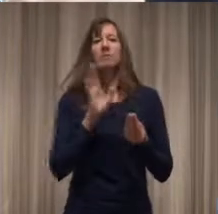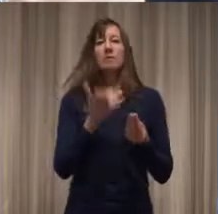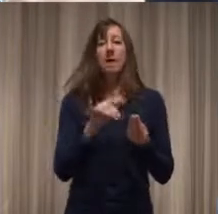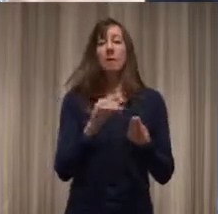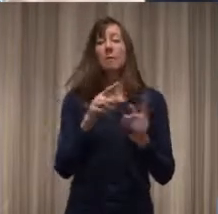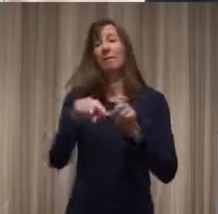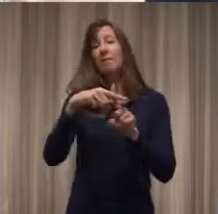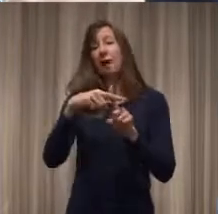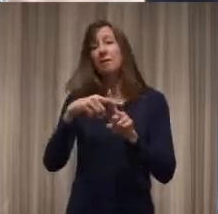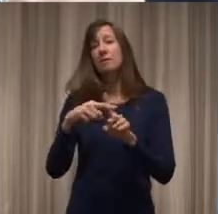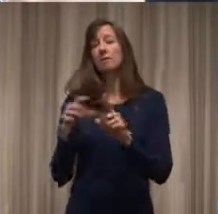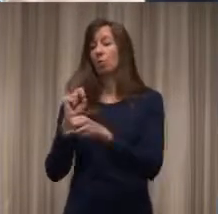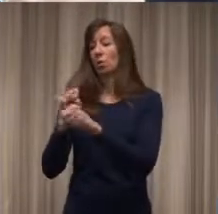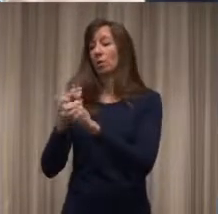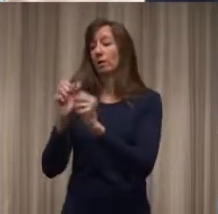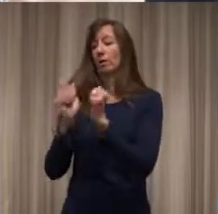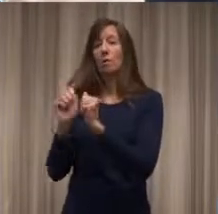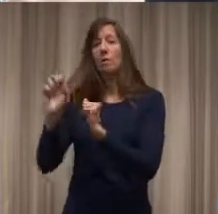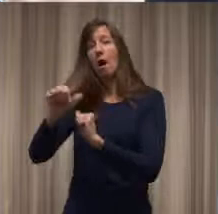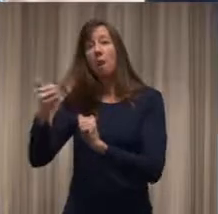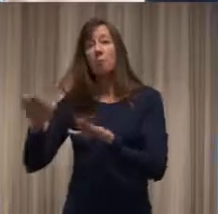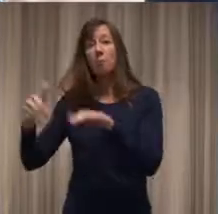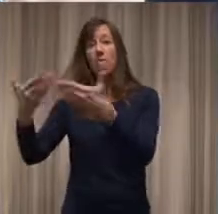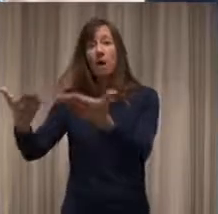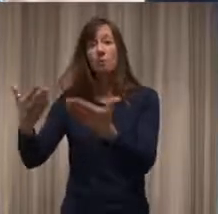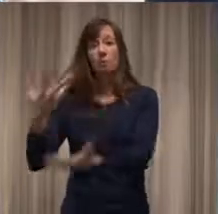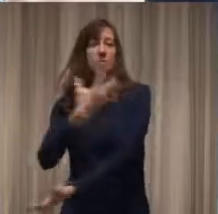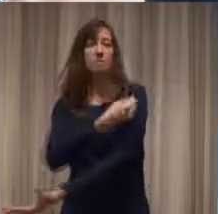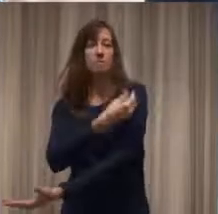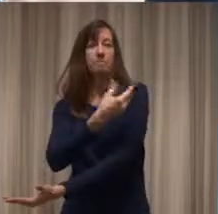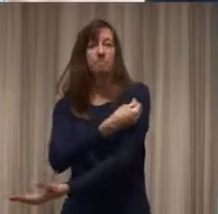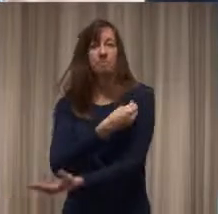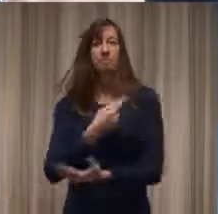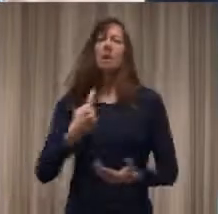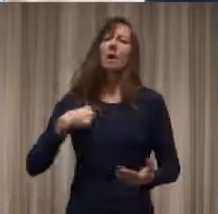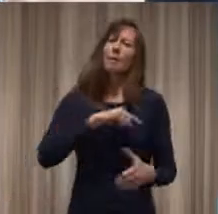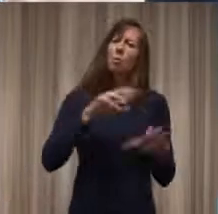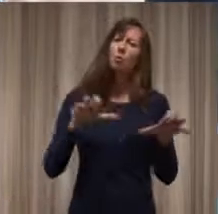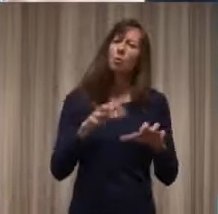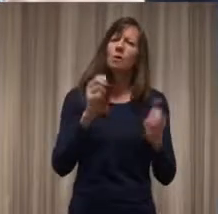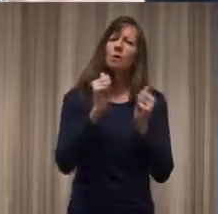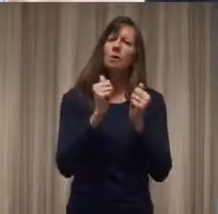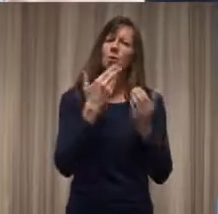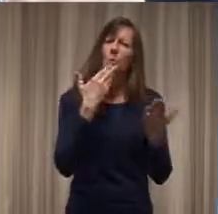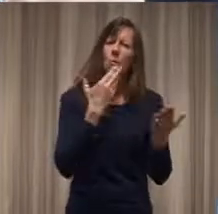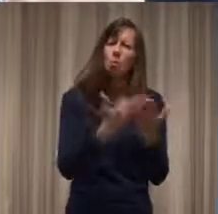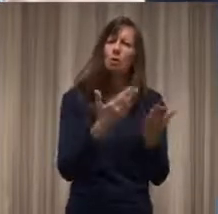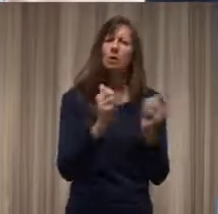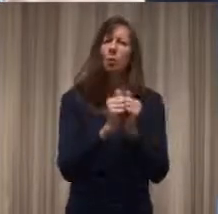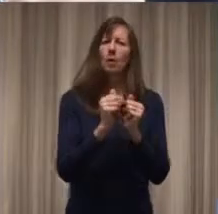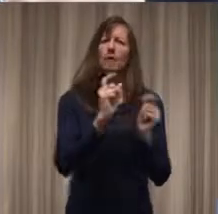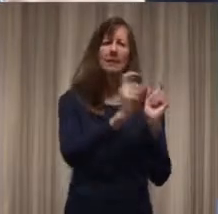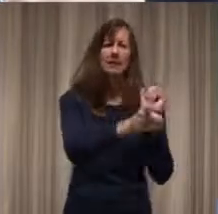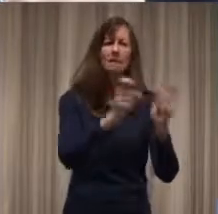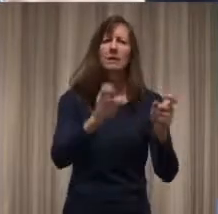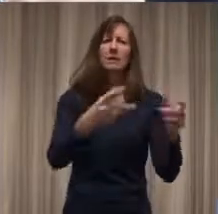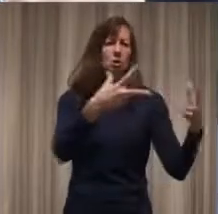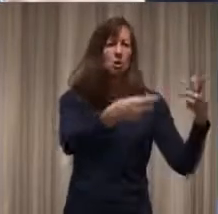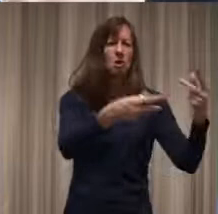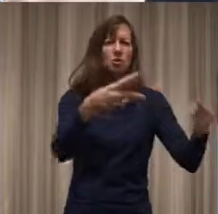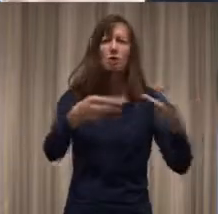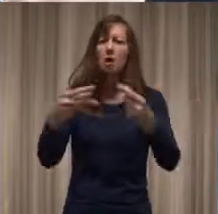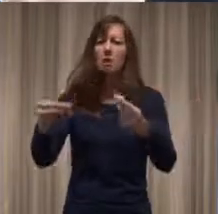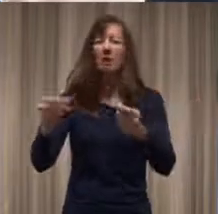to actually get the vaccine out. We're doing well with distribution, not so well with supply. Right now in Ulster County, over